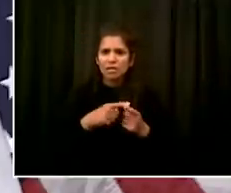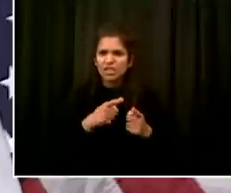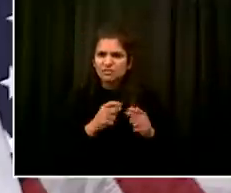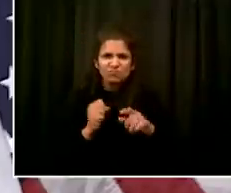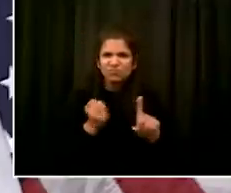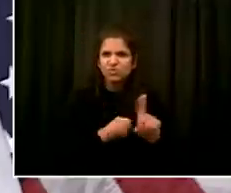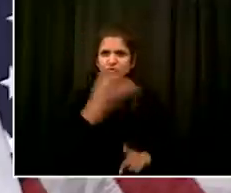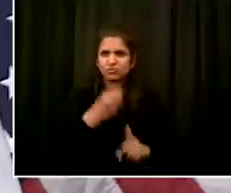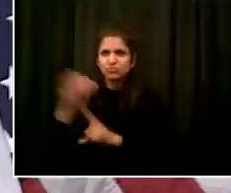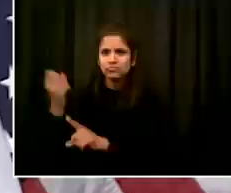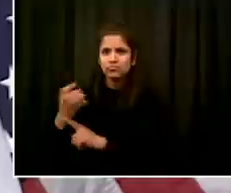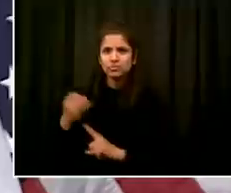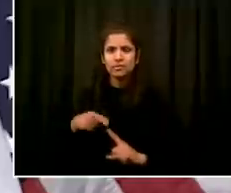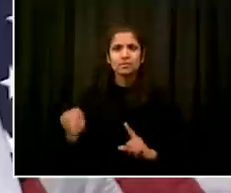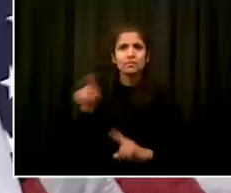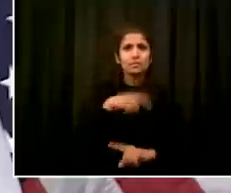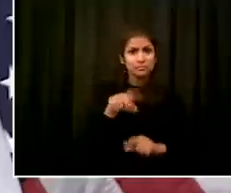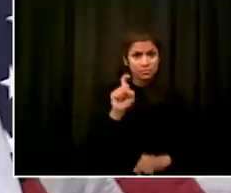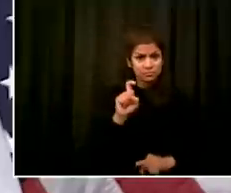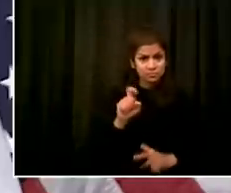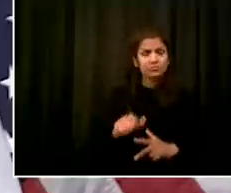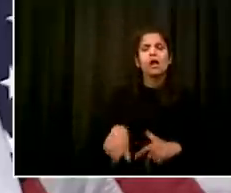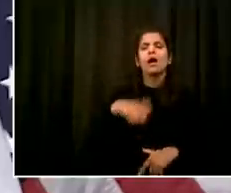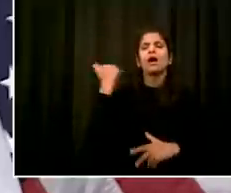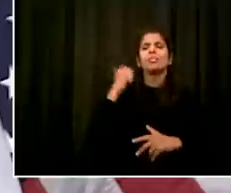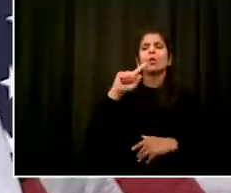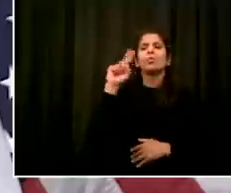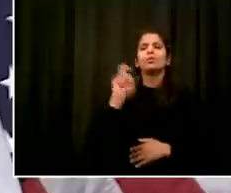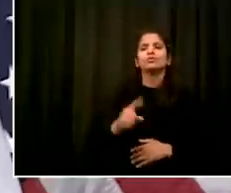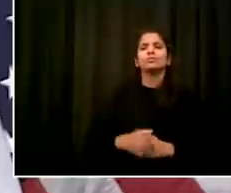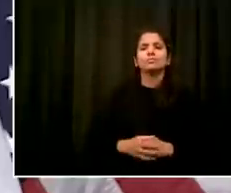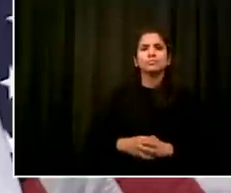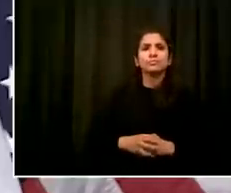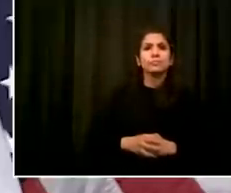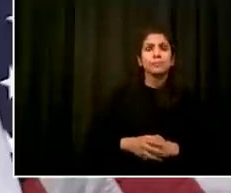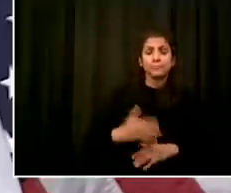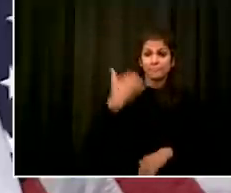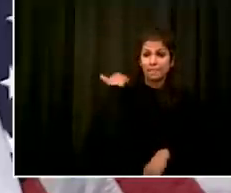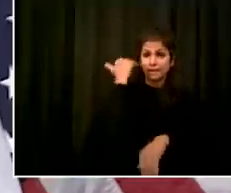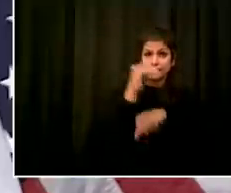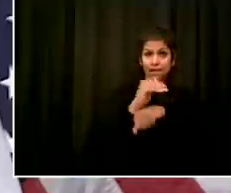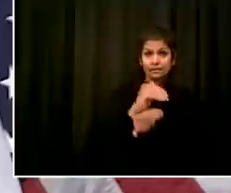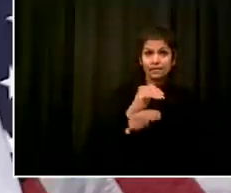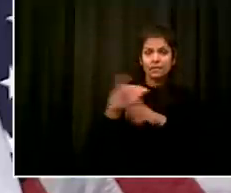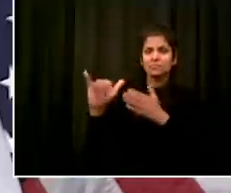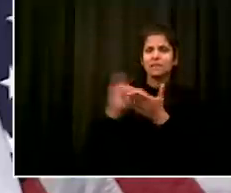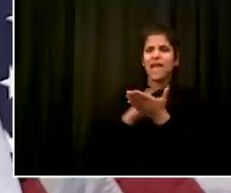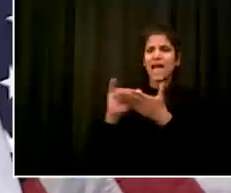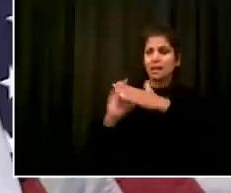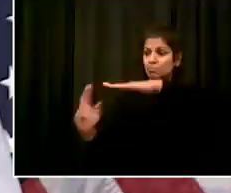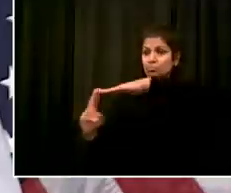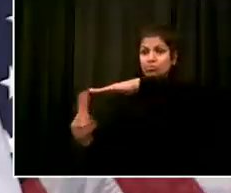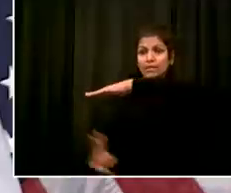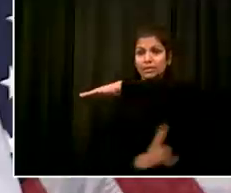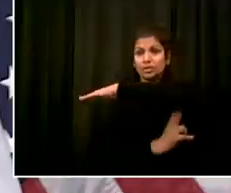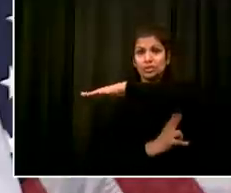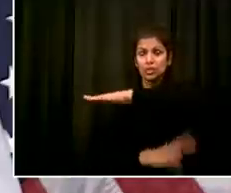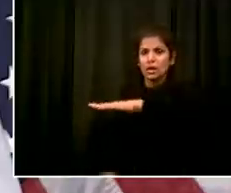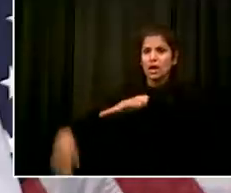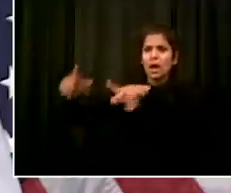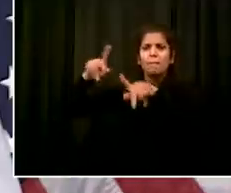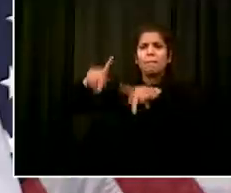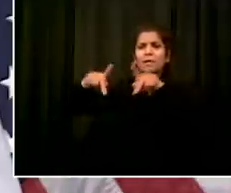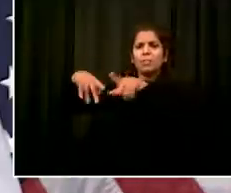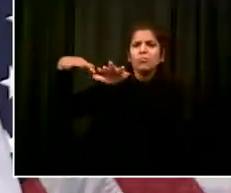pinning all of those people on the Manhattan Bridge last night? What was the strategy? What was the thinking and